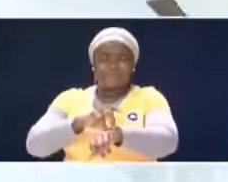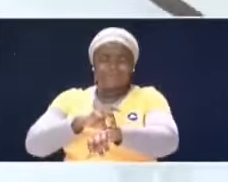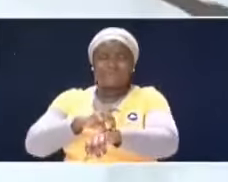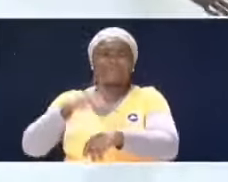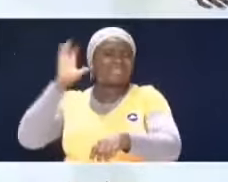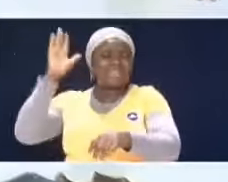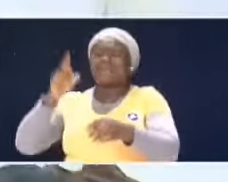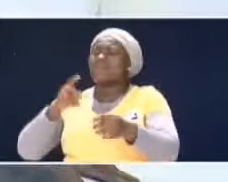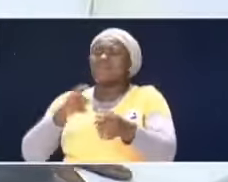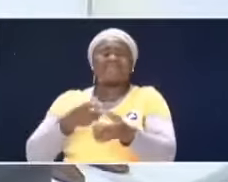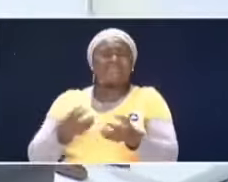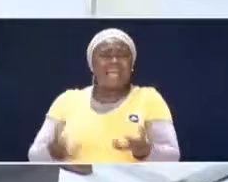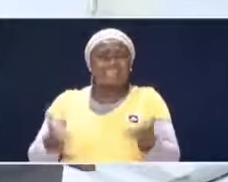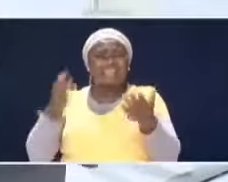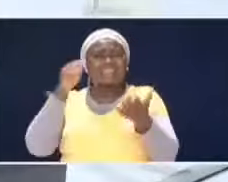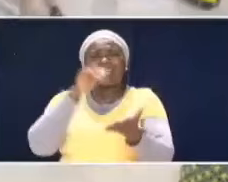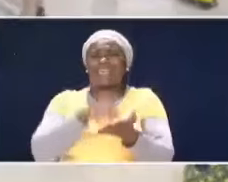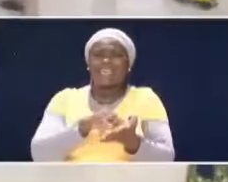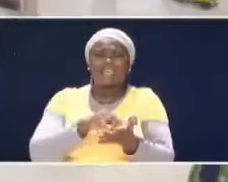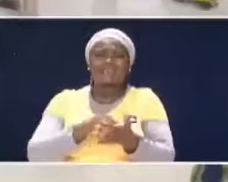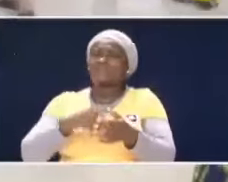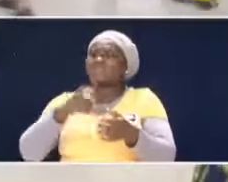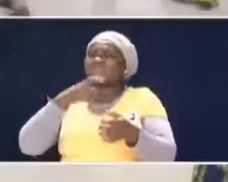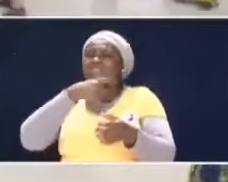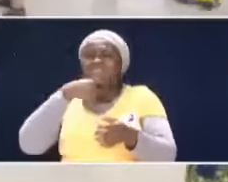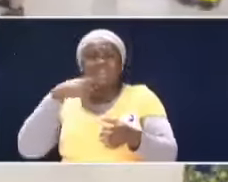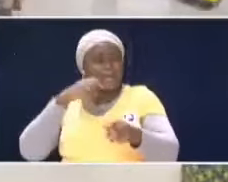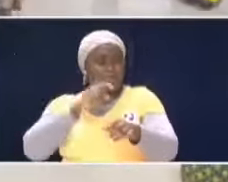Son of man, can these bones live again?